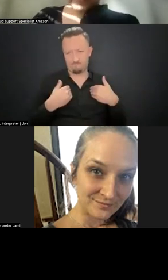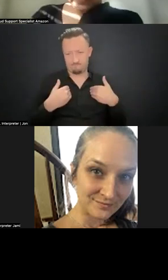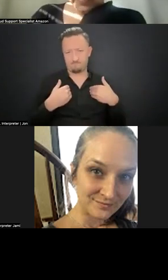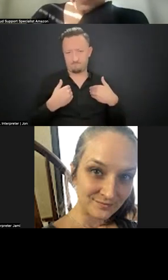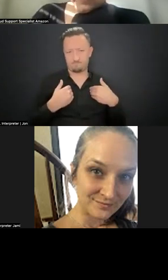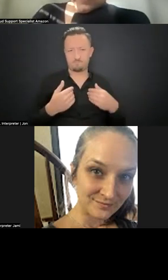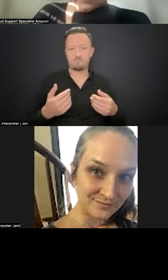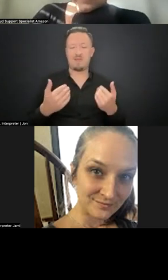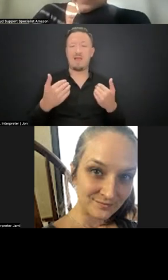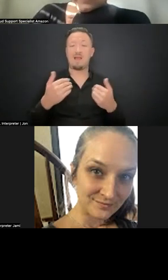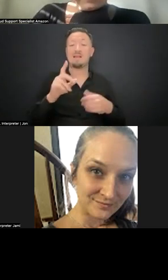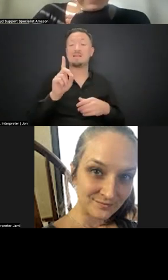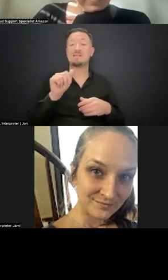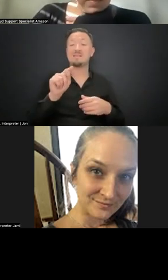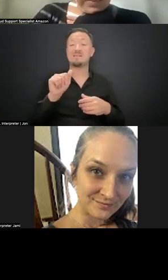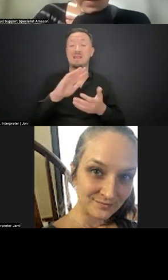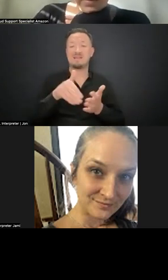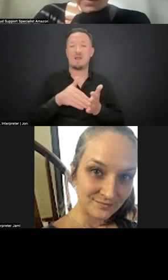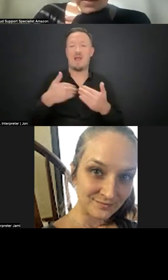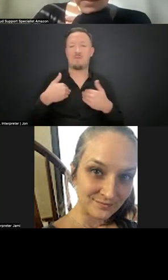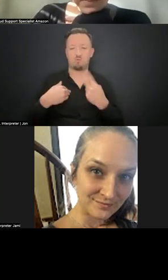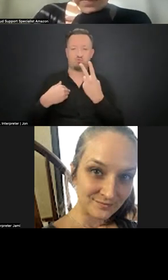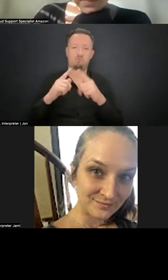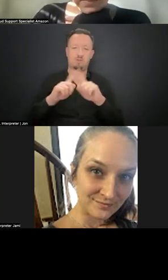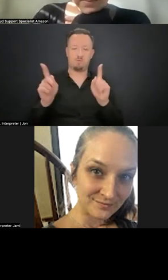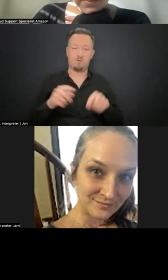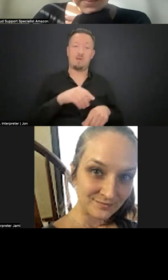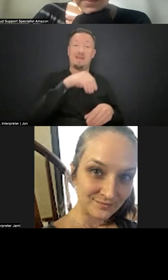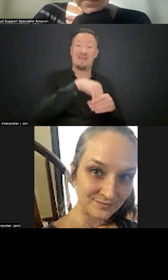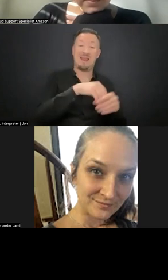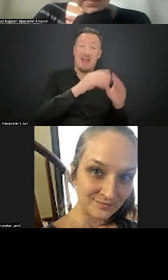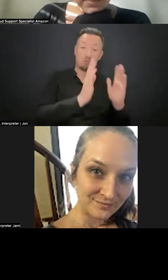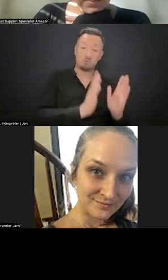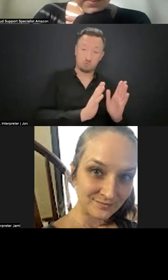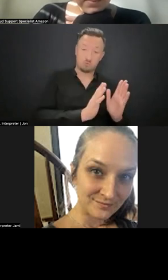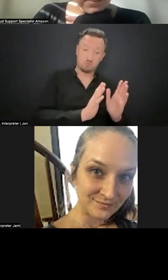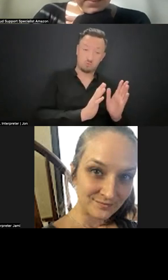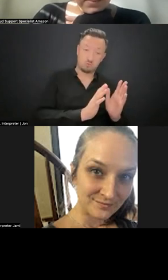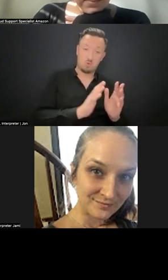data centers, either in-house or co-location. So in-house is, your